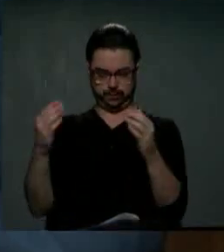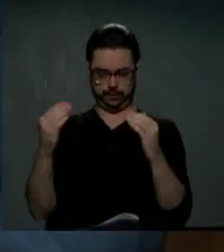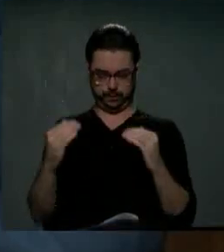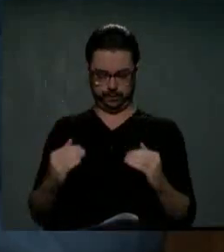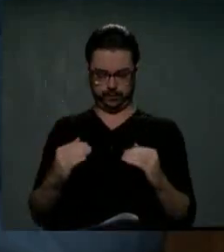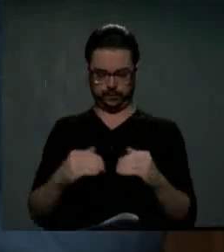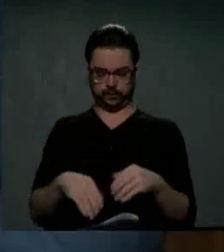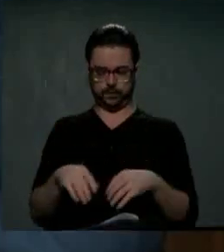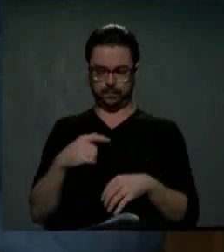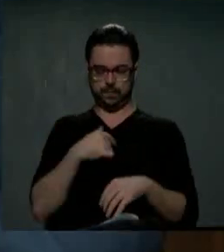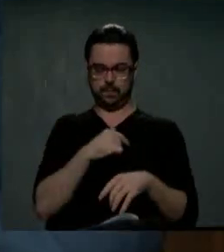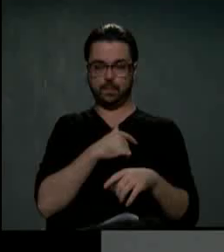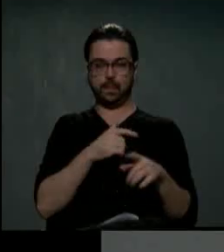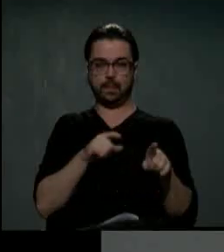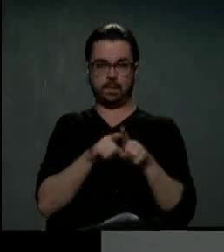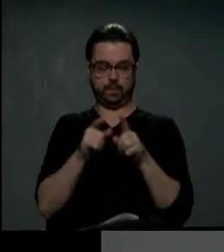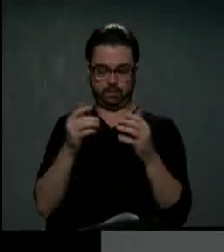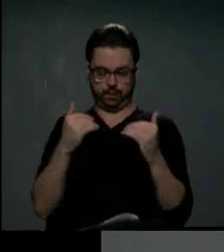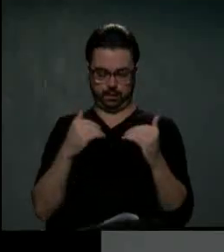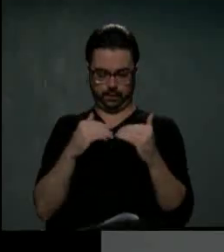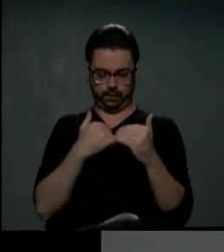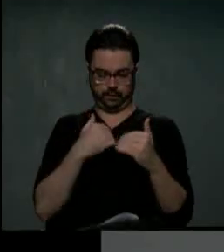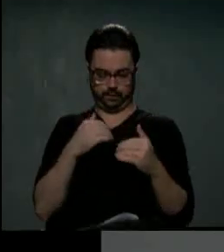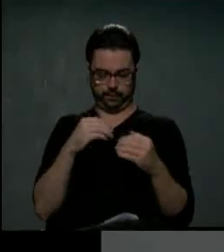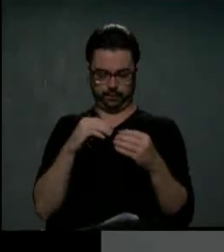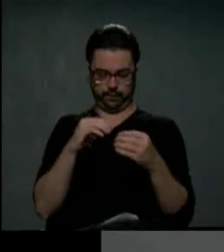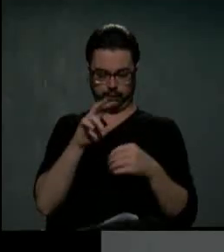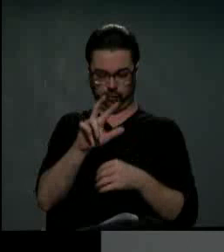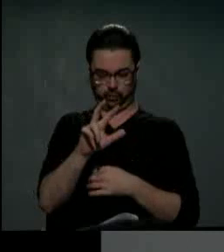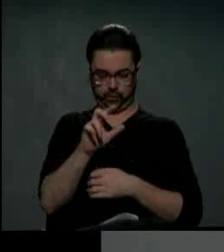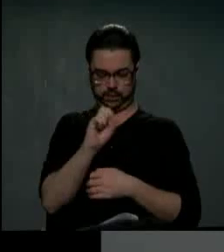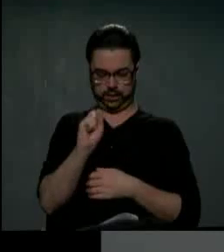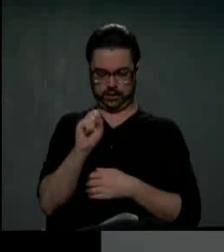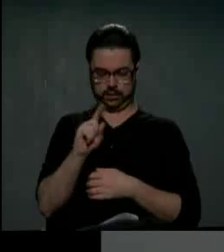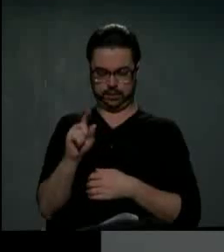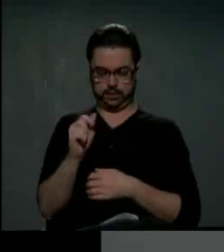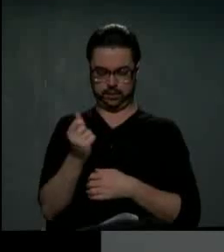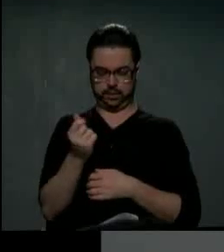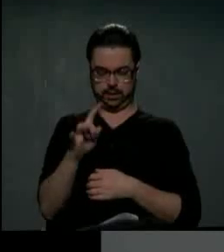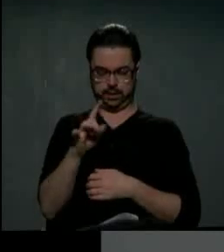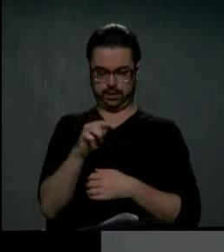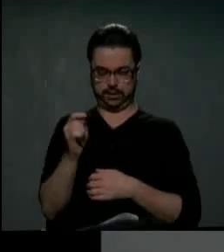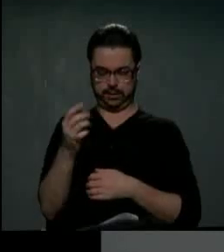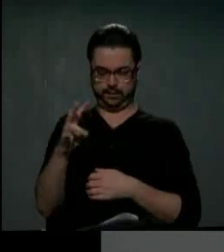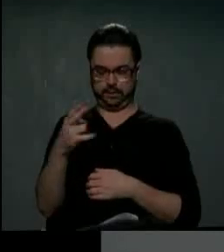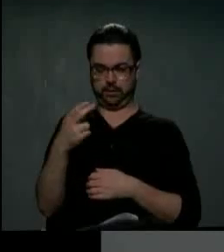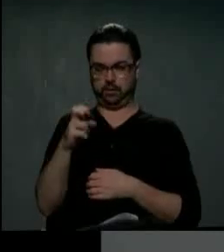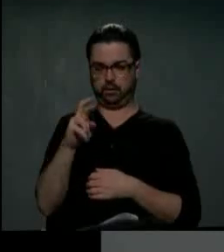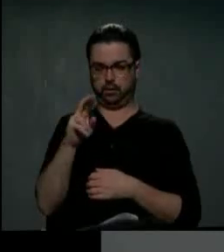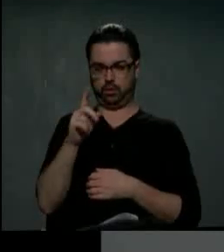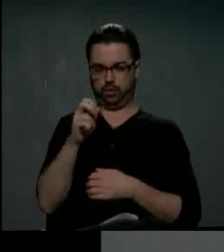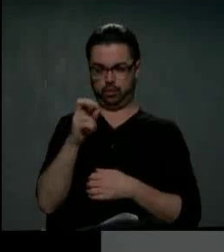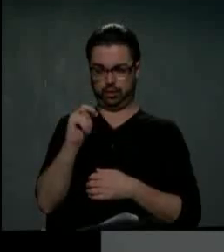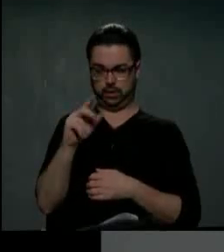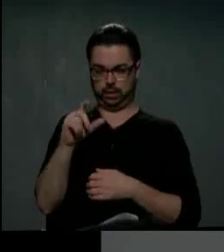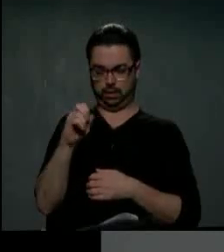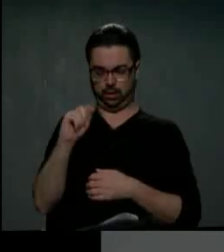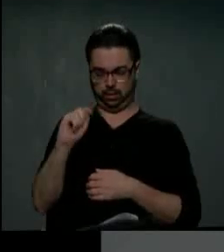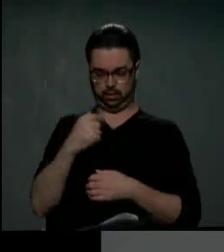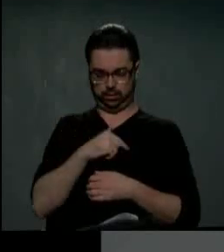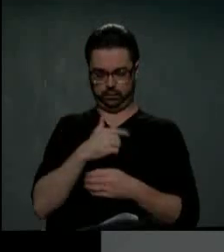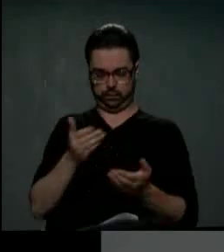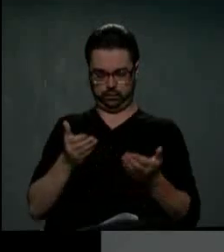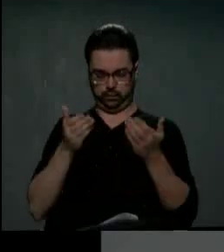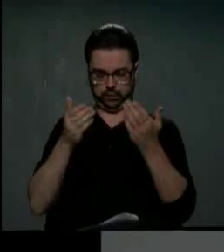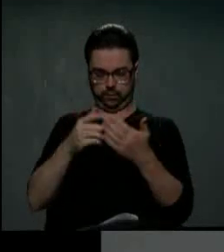located at 9201 Herndon Road. Staff recommends approval of the request, subject to compliance with the comments and conditions as outlined in paragraphs D, E,